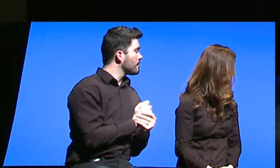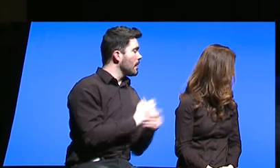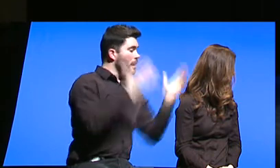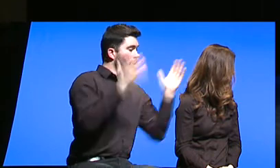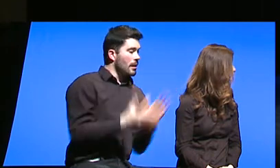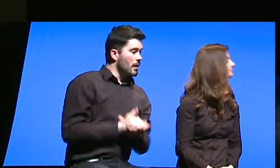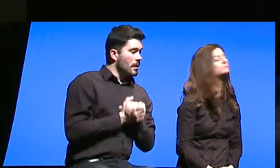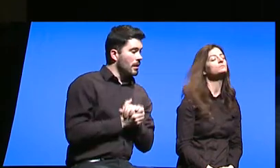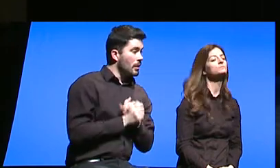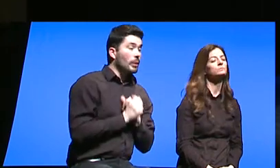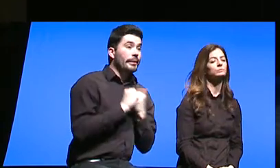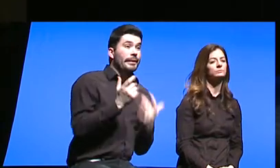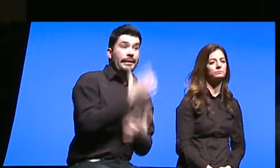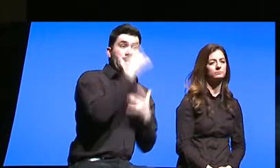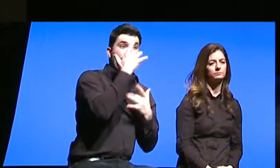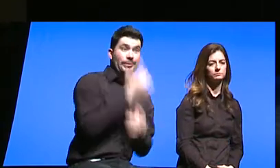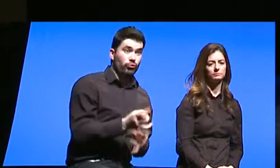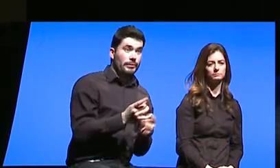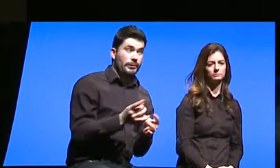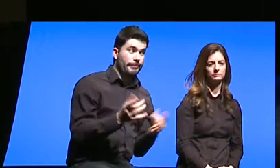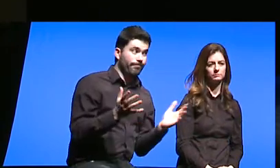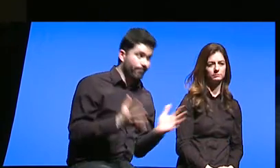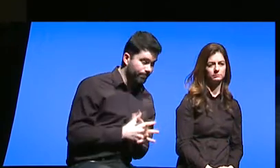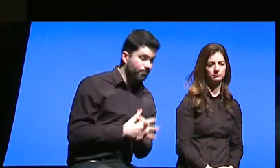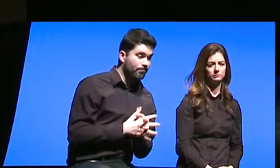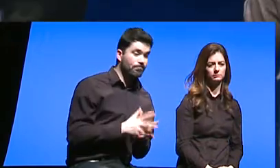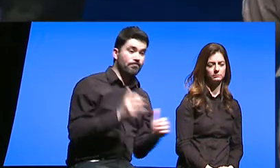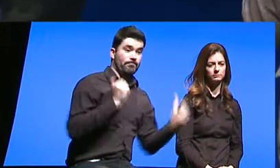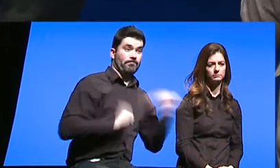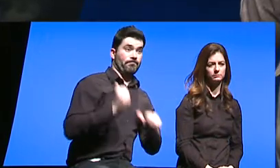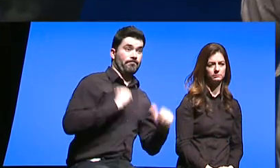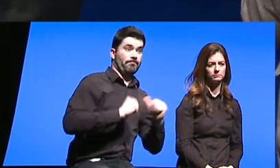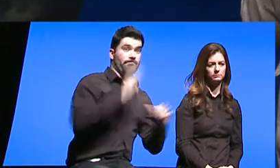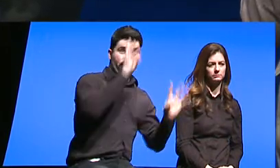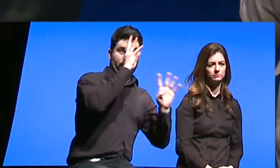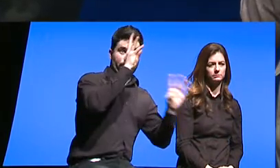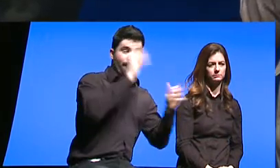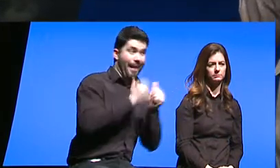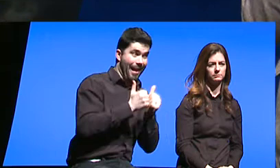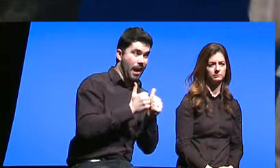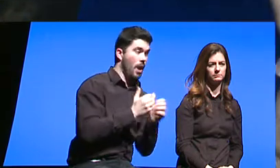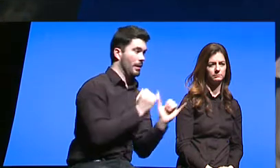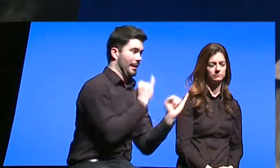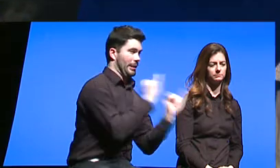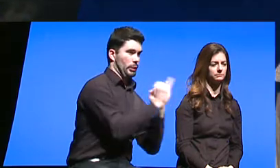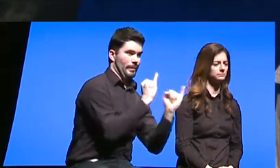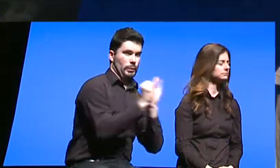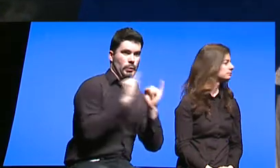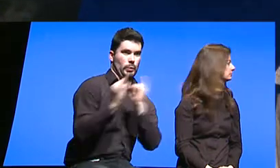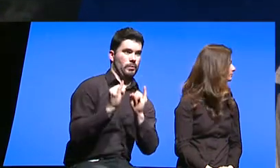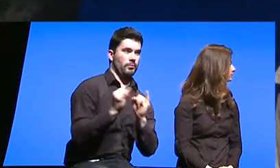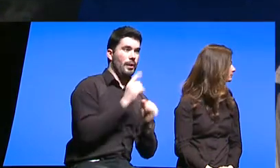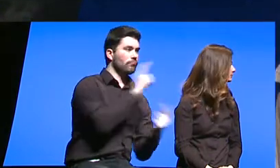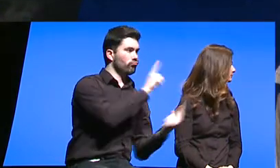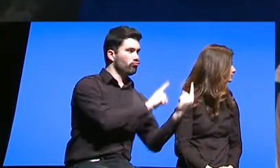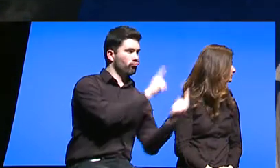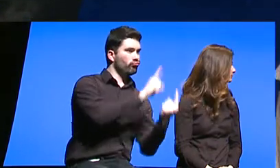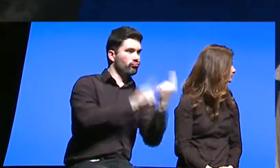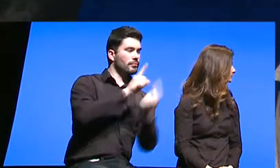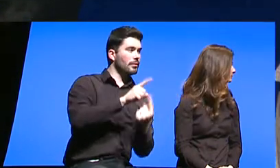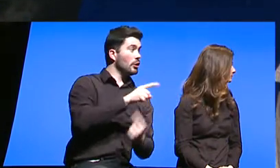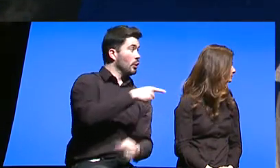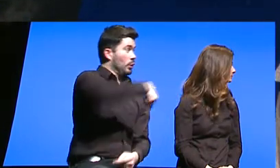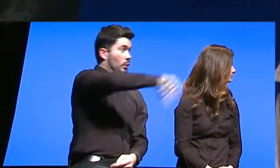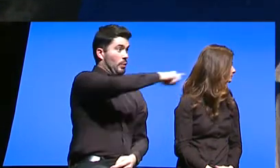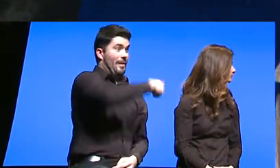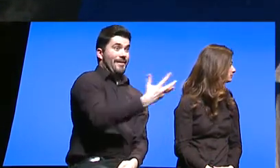So one of the interesting things about how this piece is created is that you were all interviewed as individuals, and that you didn't really meet each other